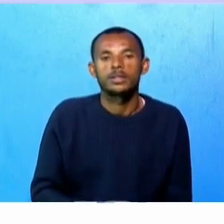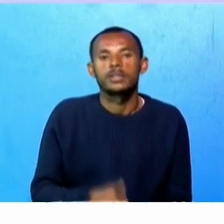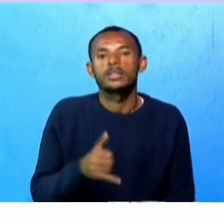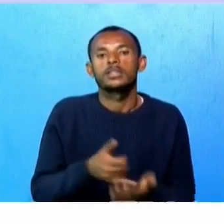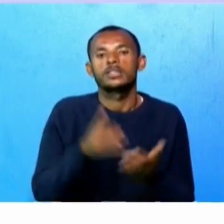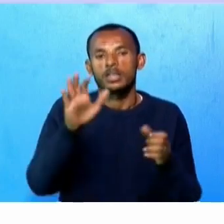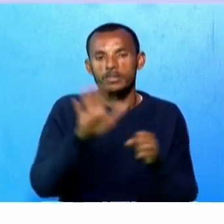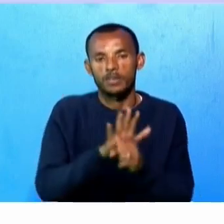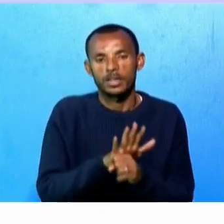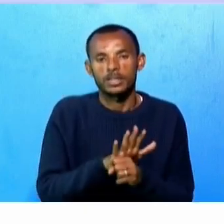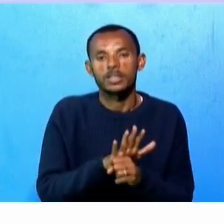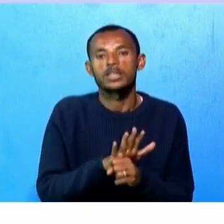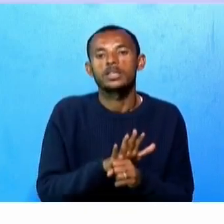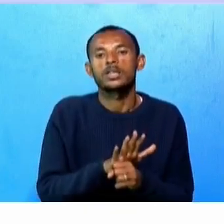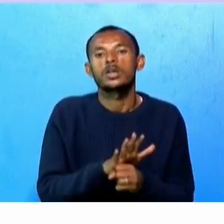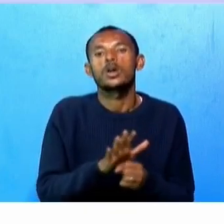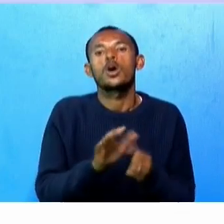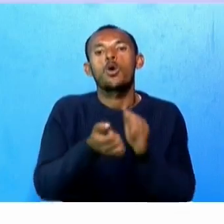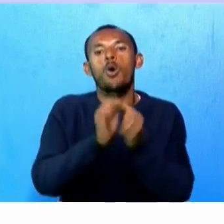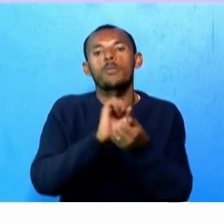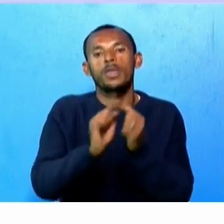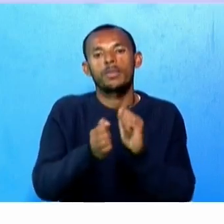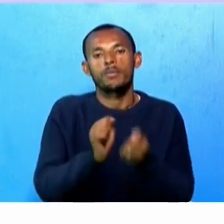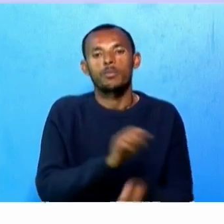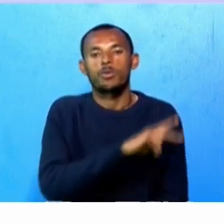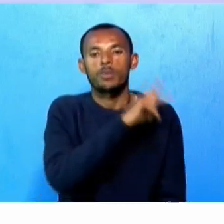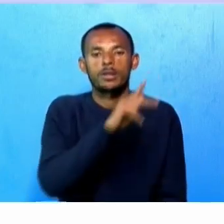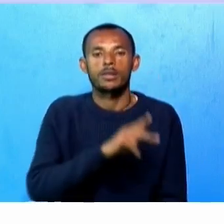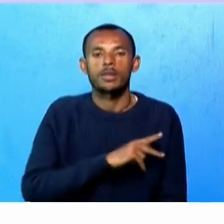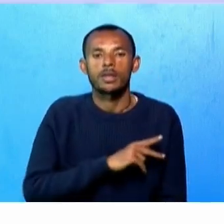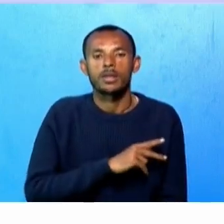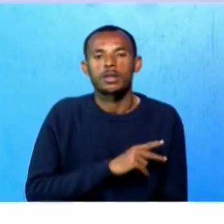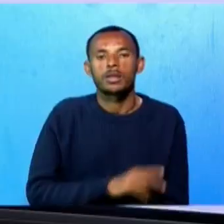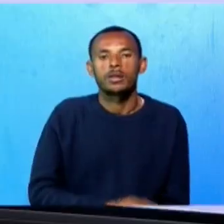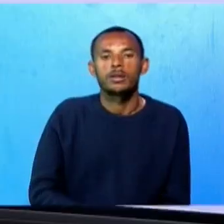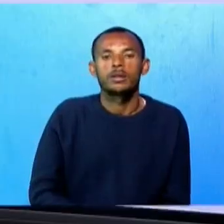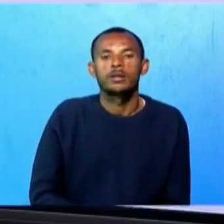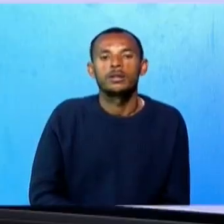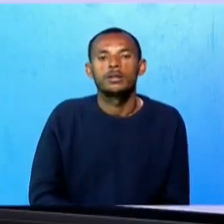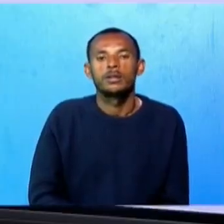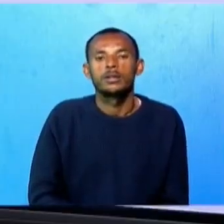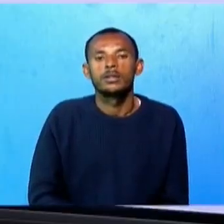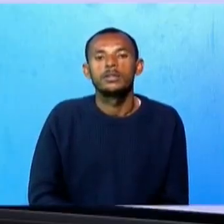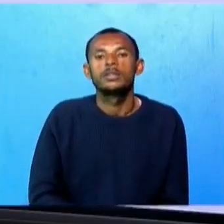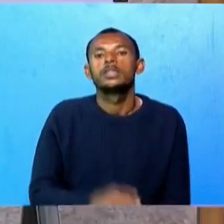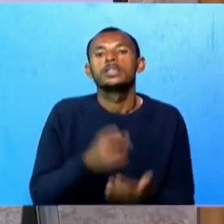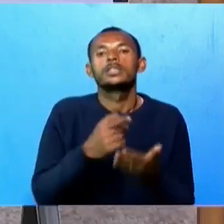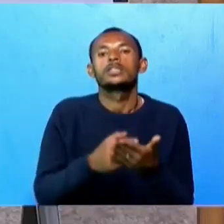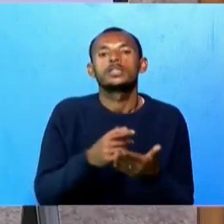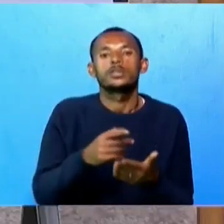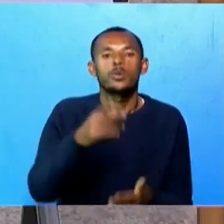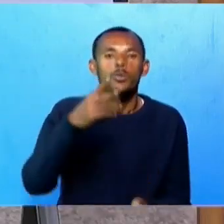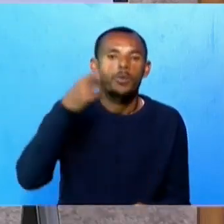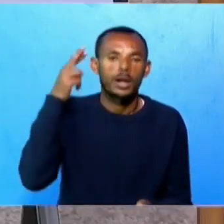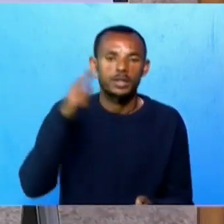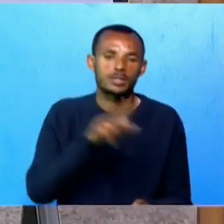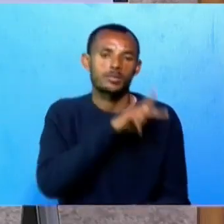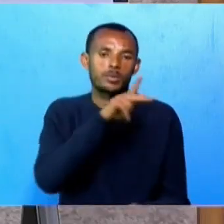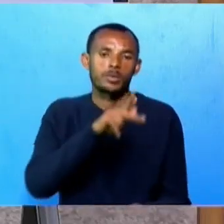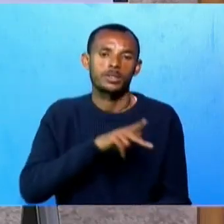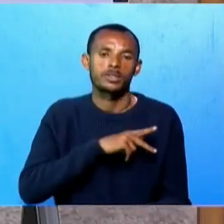satisfies the commutativity property, so you can also make it in this way. So these were the properties